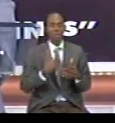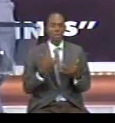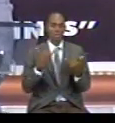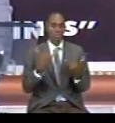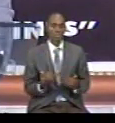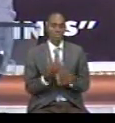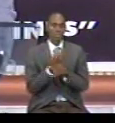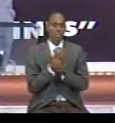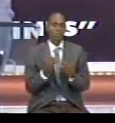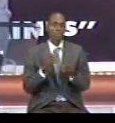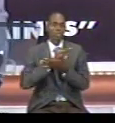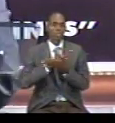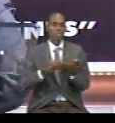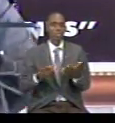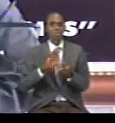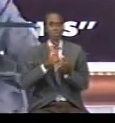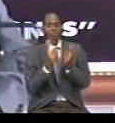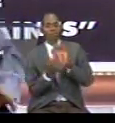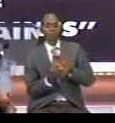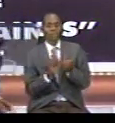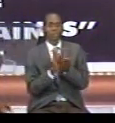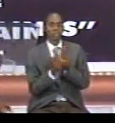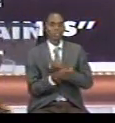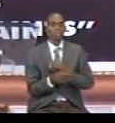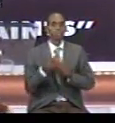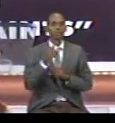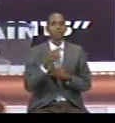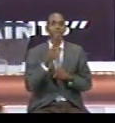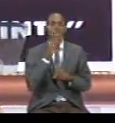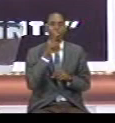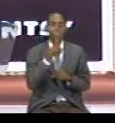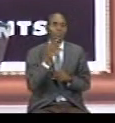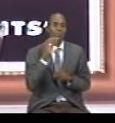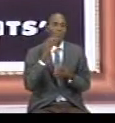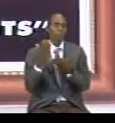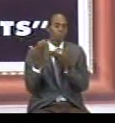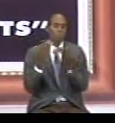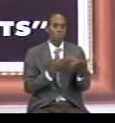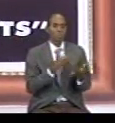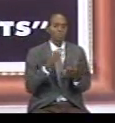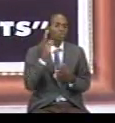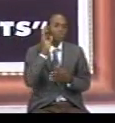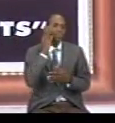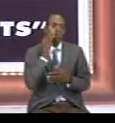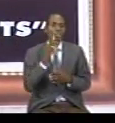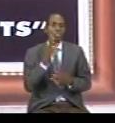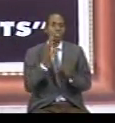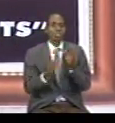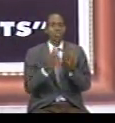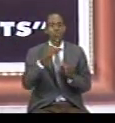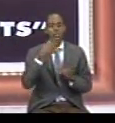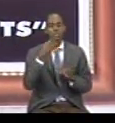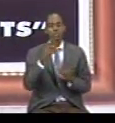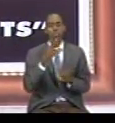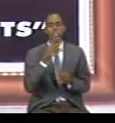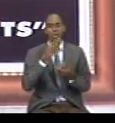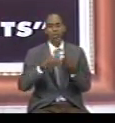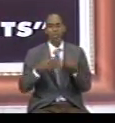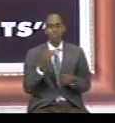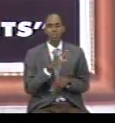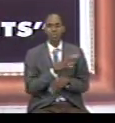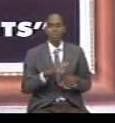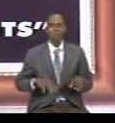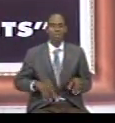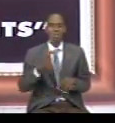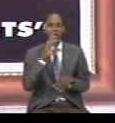has converted you, who has changed you. Are you fruitful? If you say you're a friend of Christ, are you fruitful? Are you obedient to